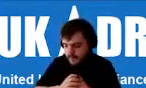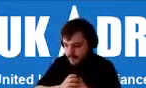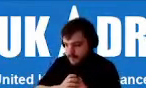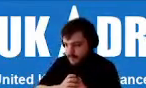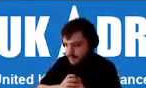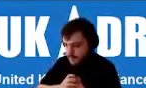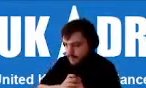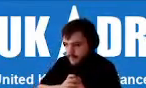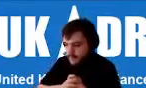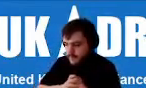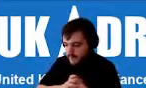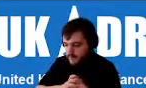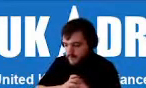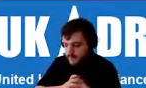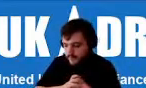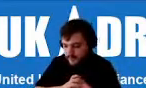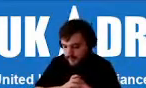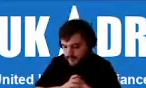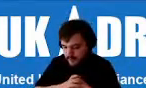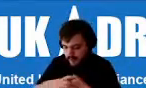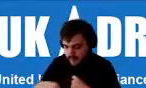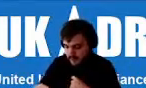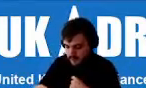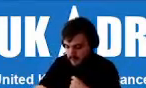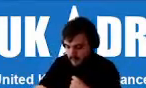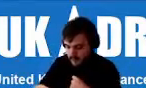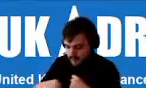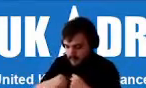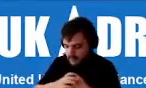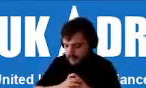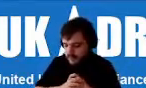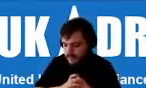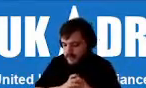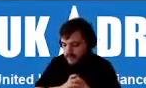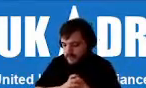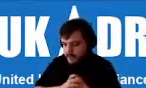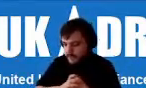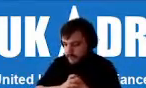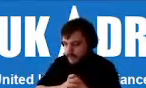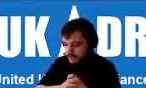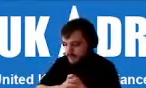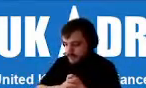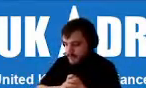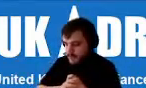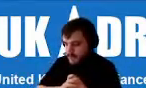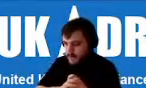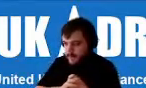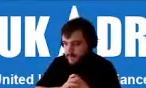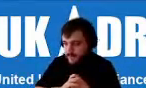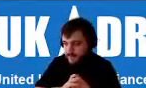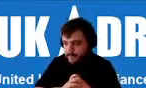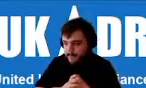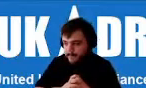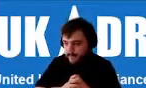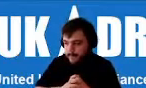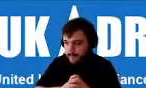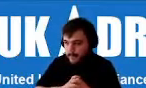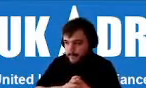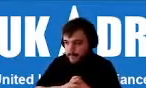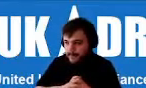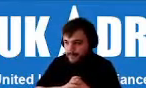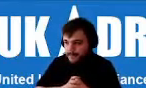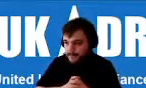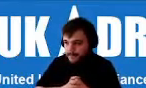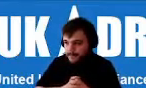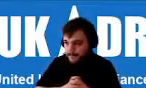it constantly because there's a turnover of them. But I think it was a very good initiative. The way we got them into the room was